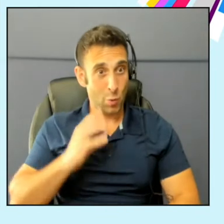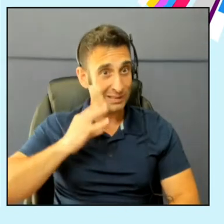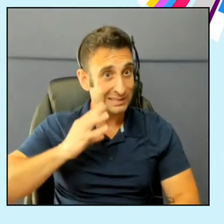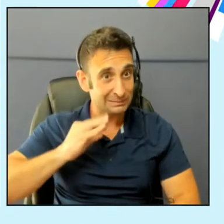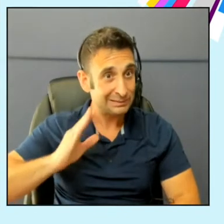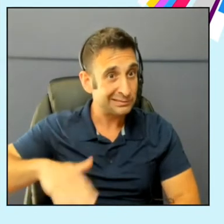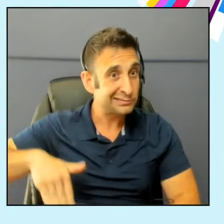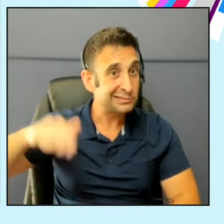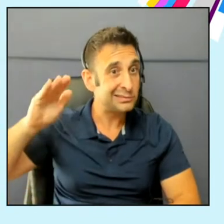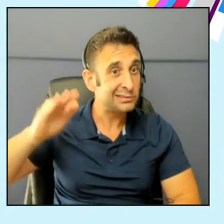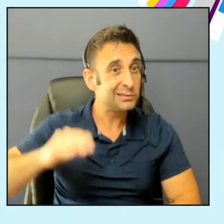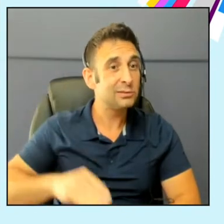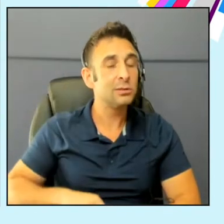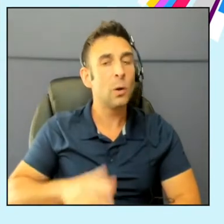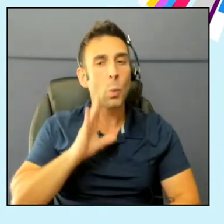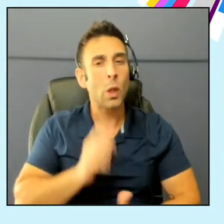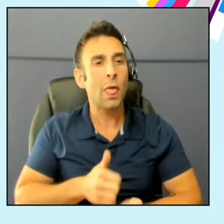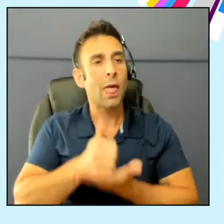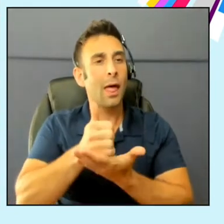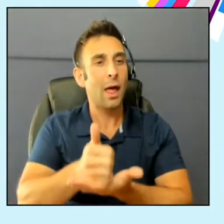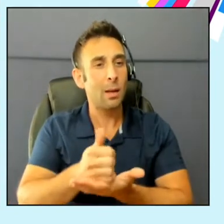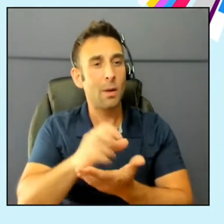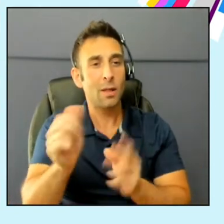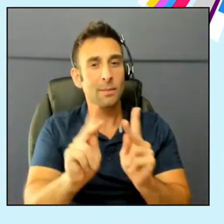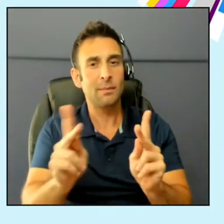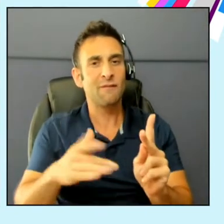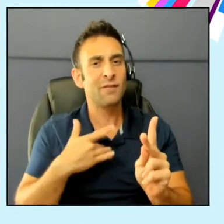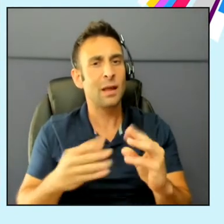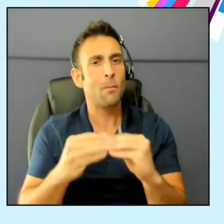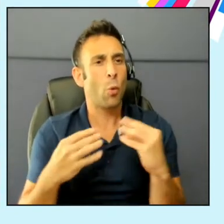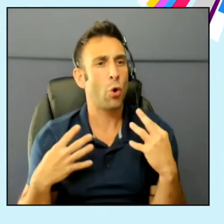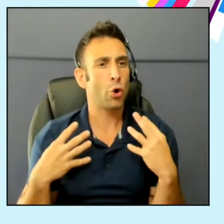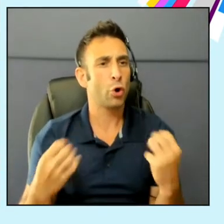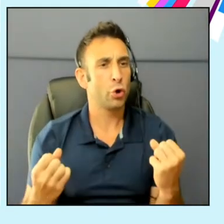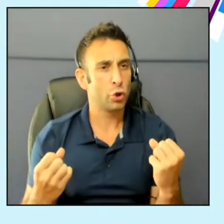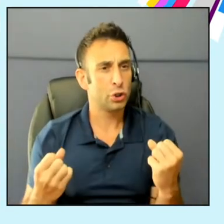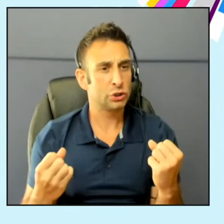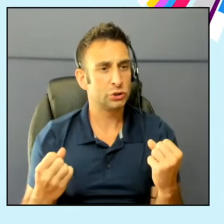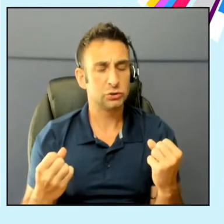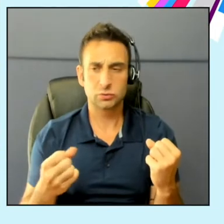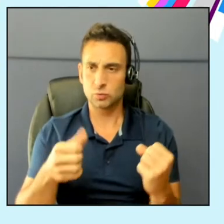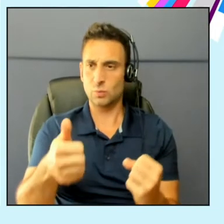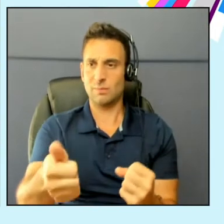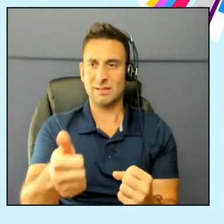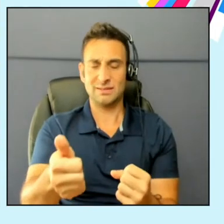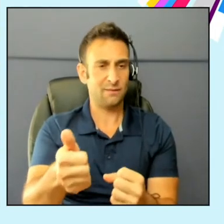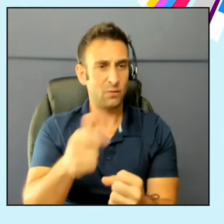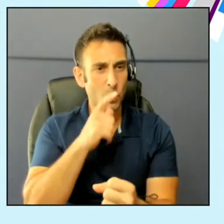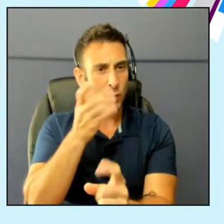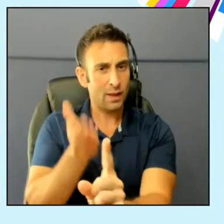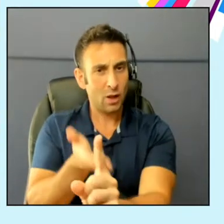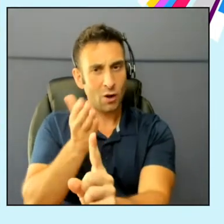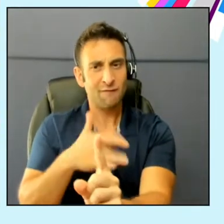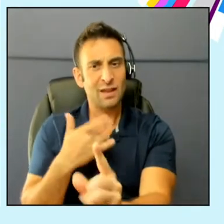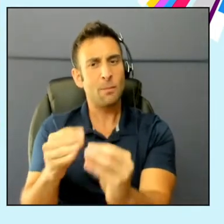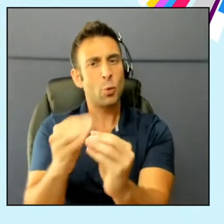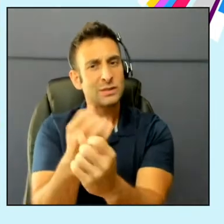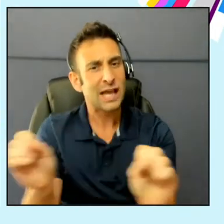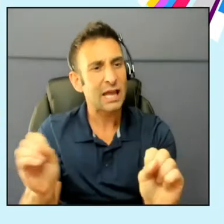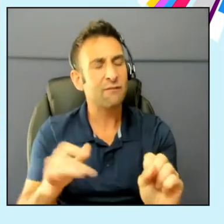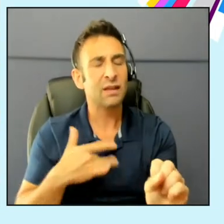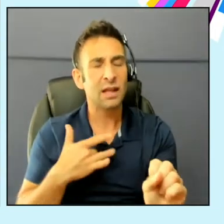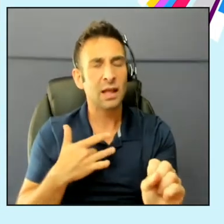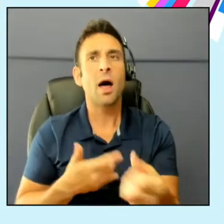it can help give other people the courage to, you know, be able to be themselves. It can help them feel safe. It can help them feel